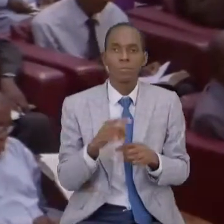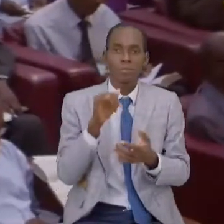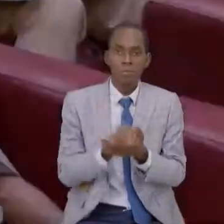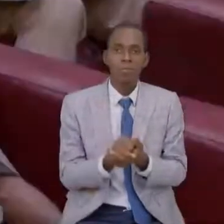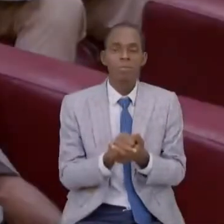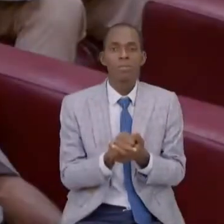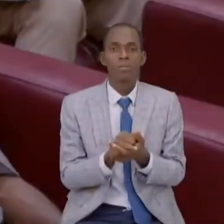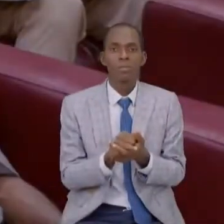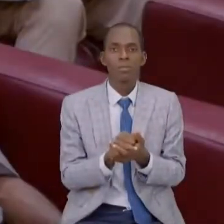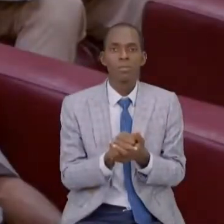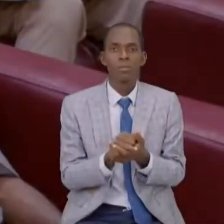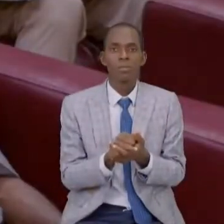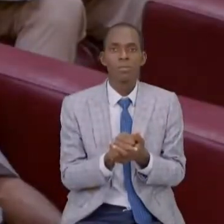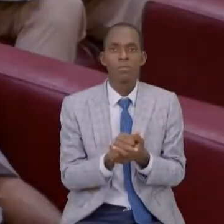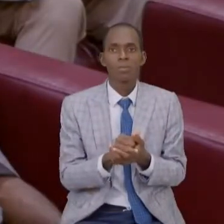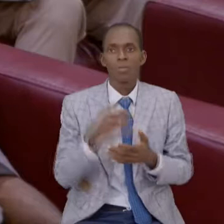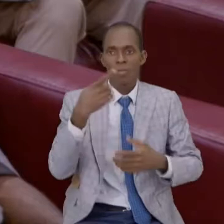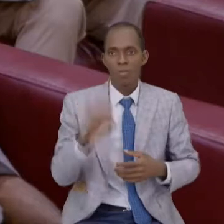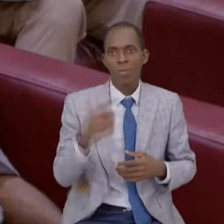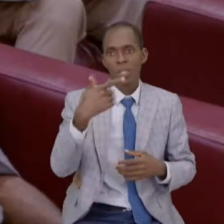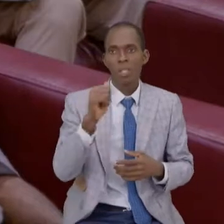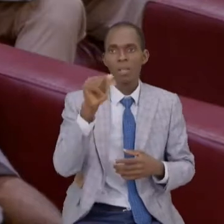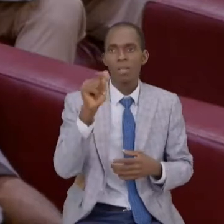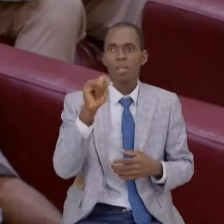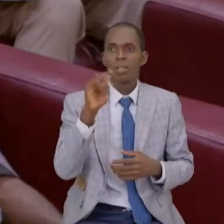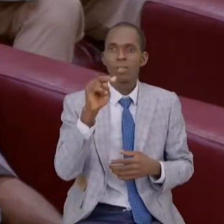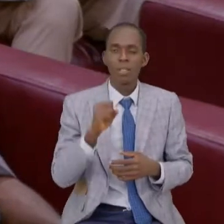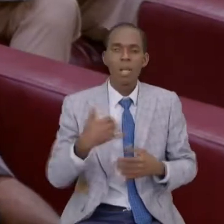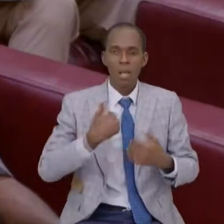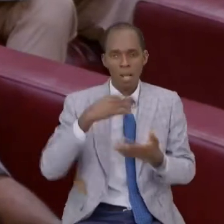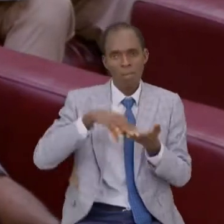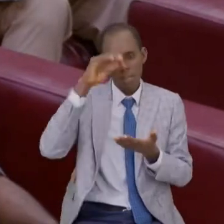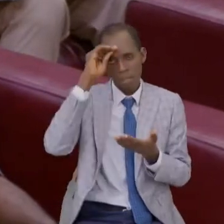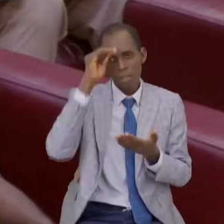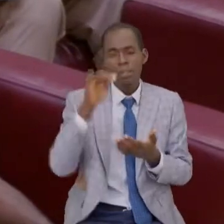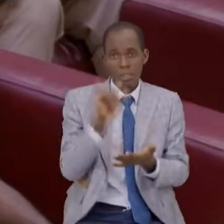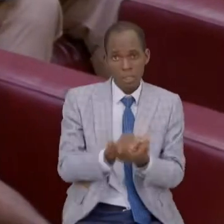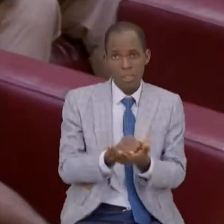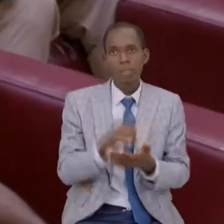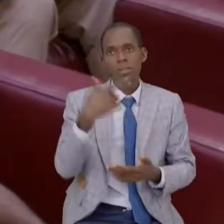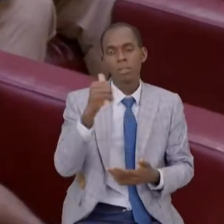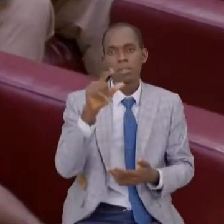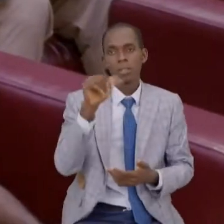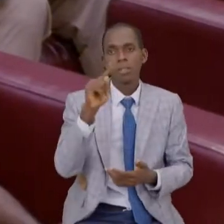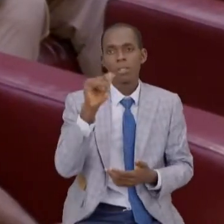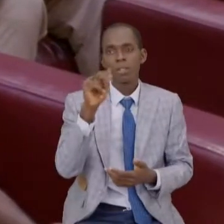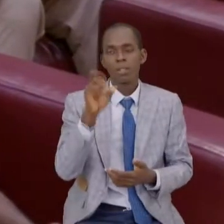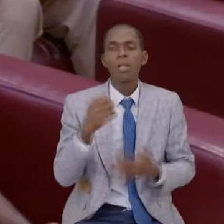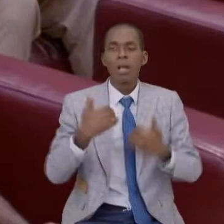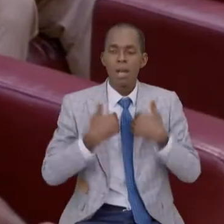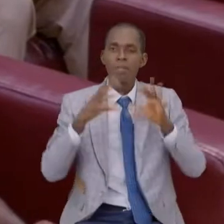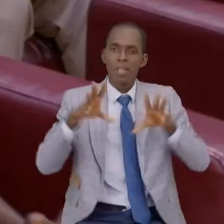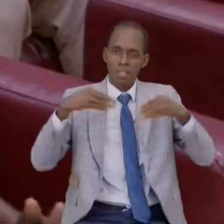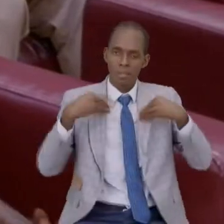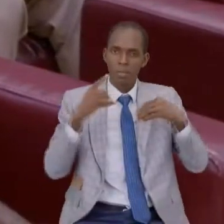That the Galatians had heard, that the Galatians had accepted, that the Galatians had